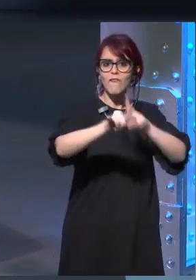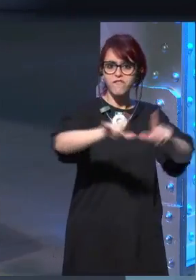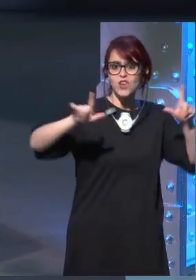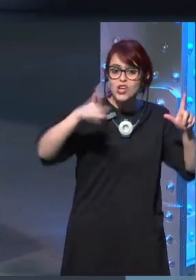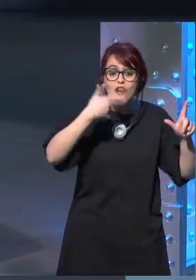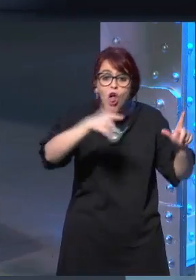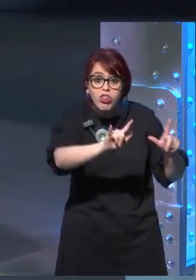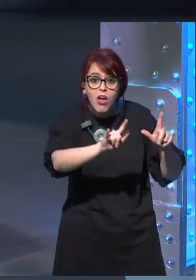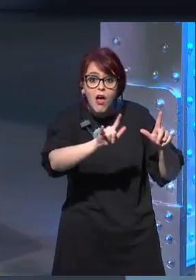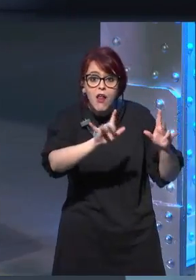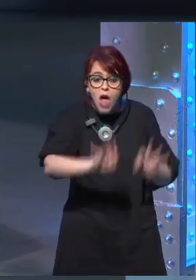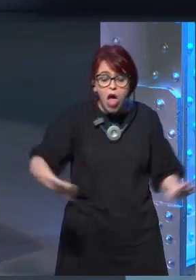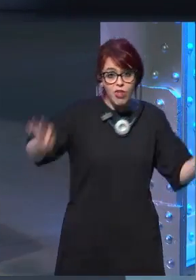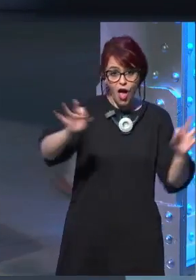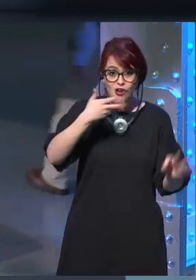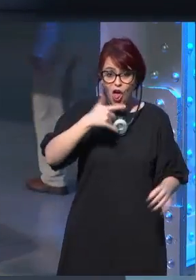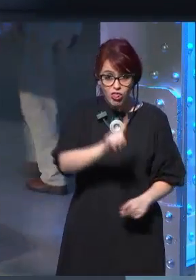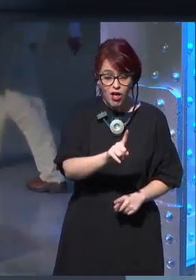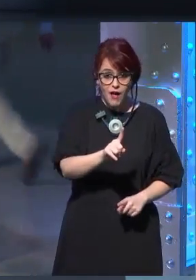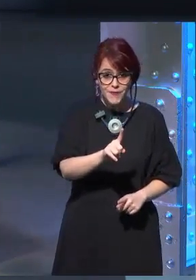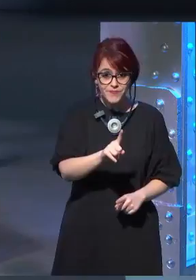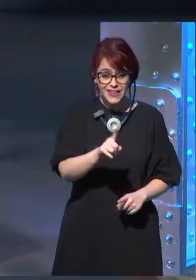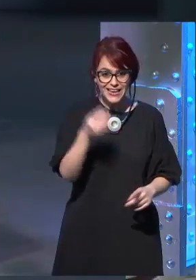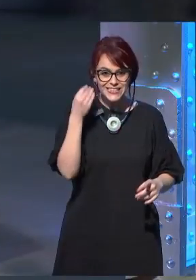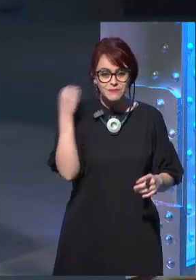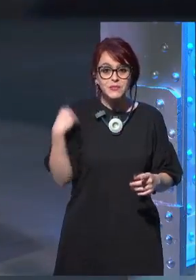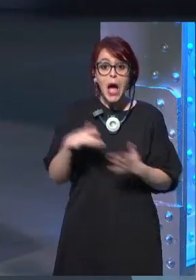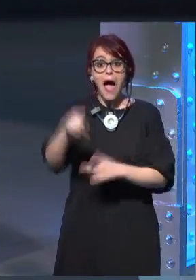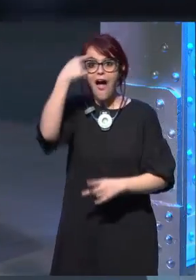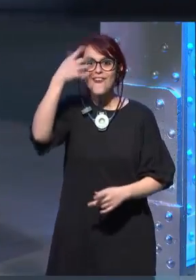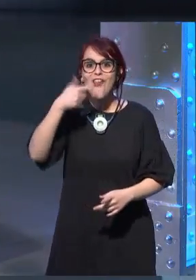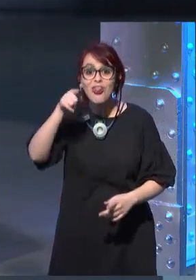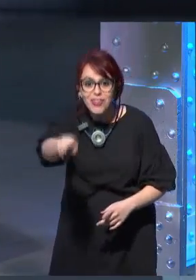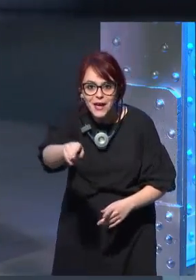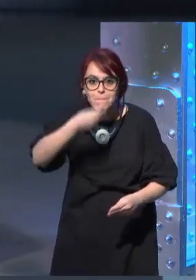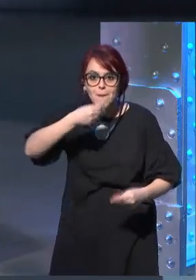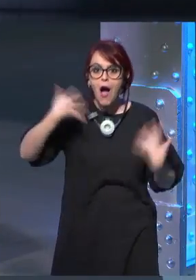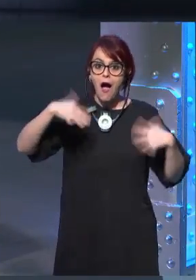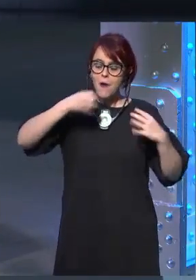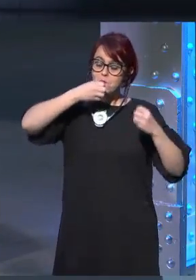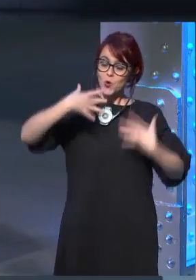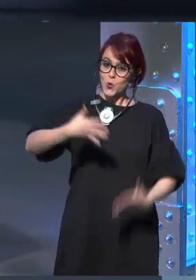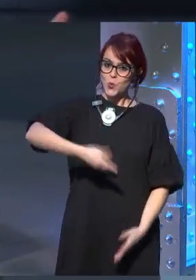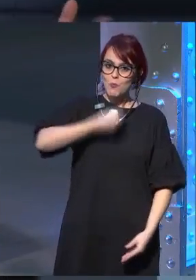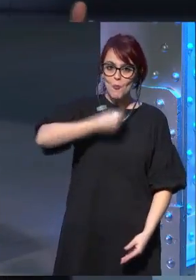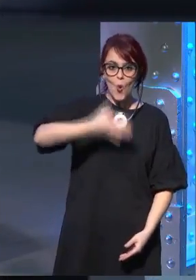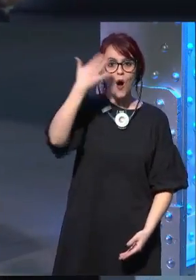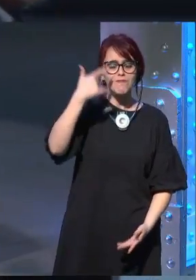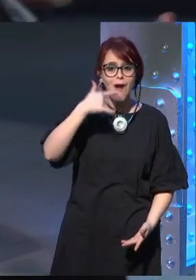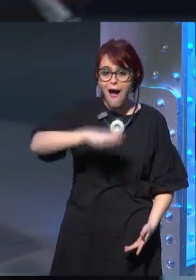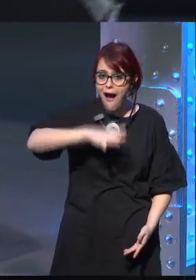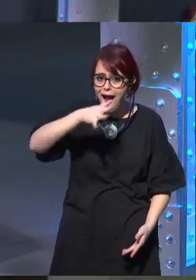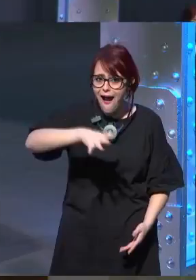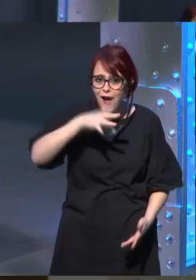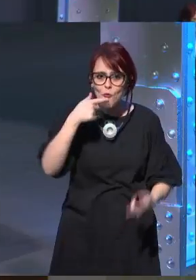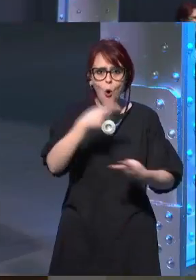him. Right? Nobody's giving that positive energy. You've heard of him? Good for you. Good. Right? You too? Impressive